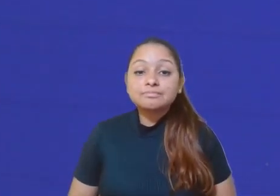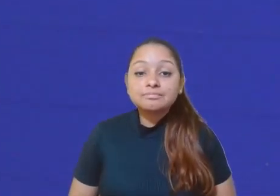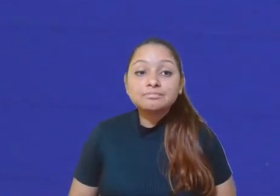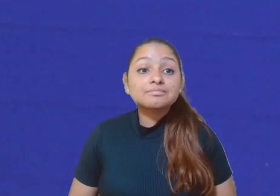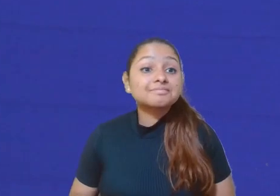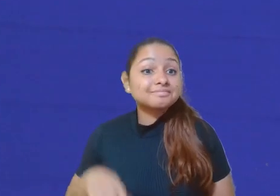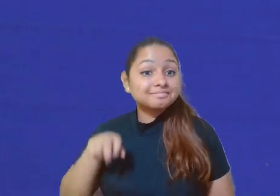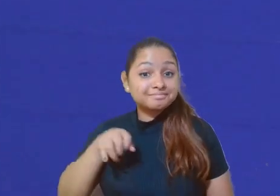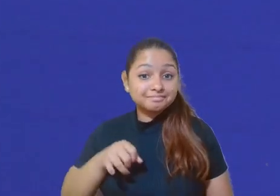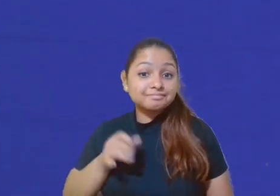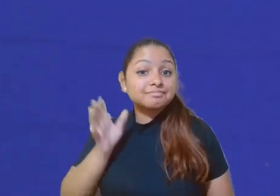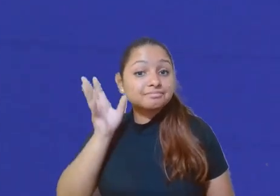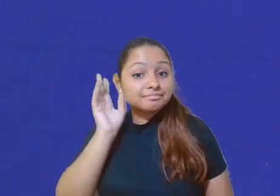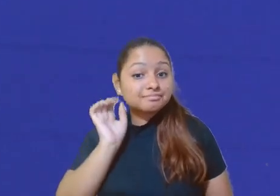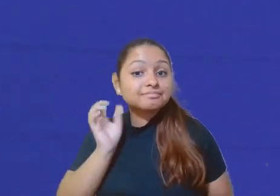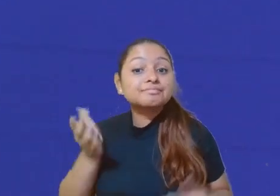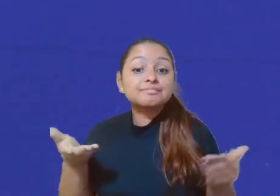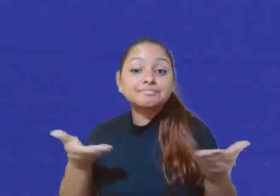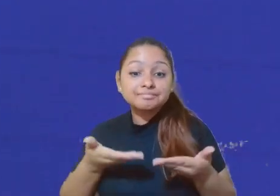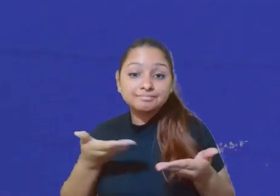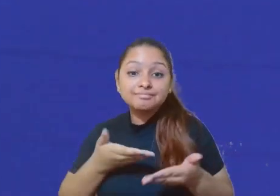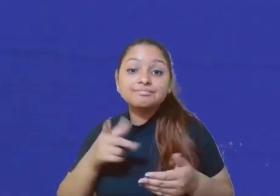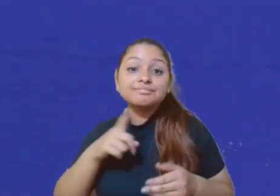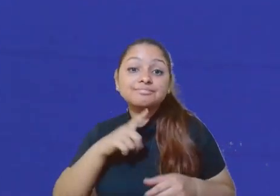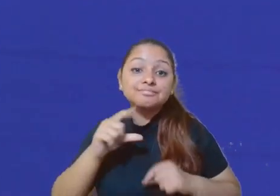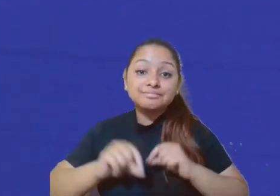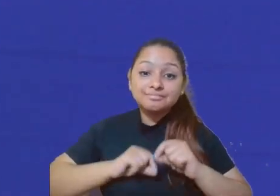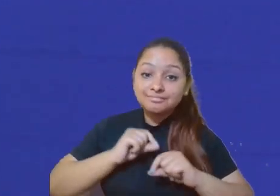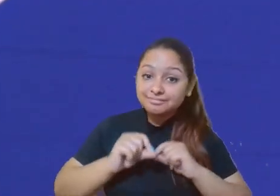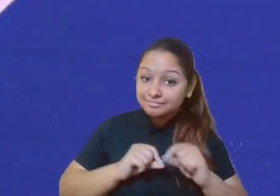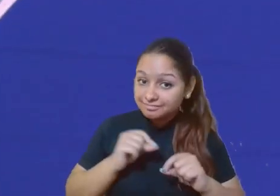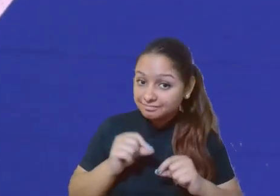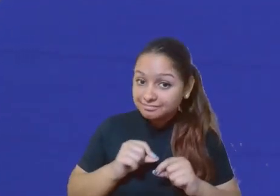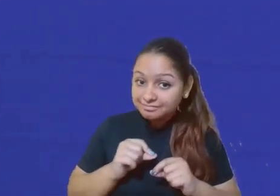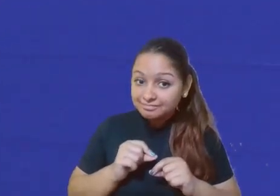So now we're going to have a Q&A session.